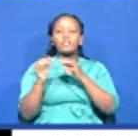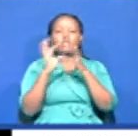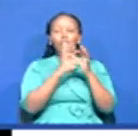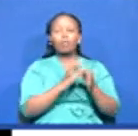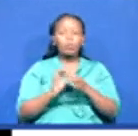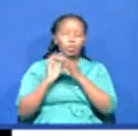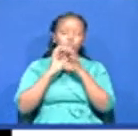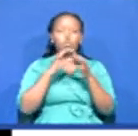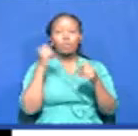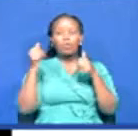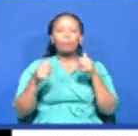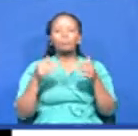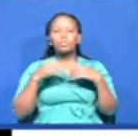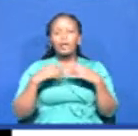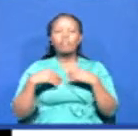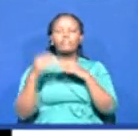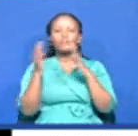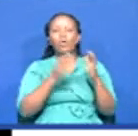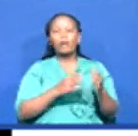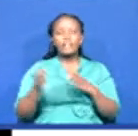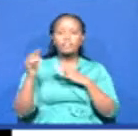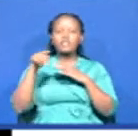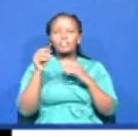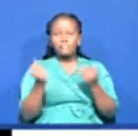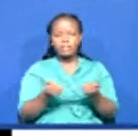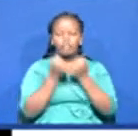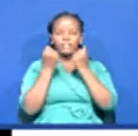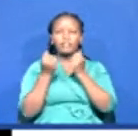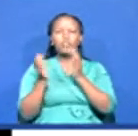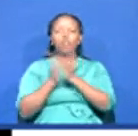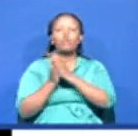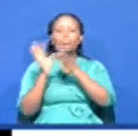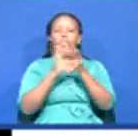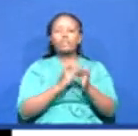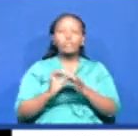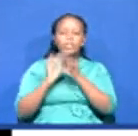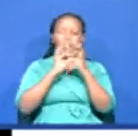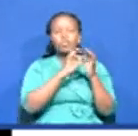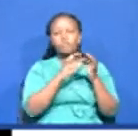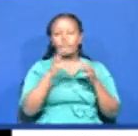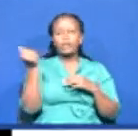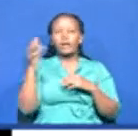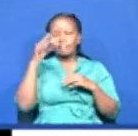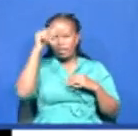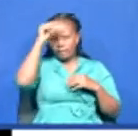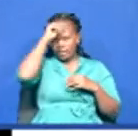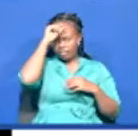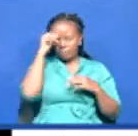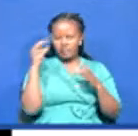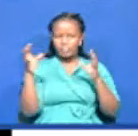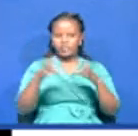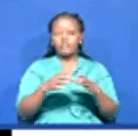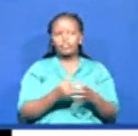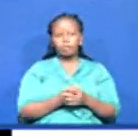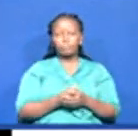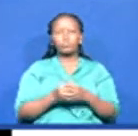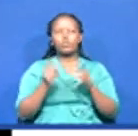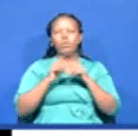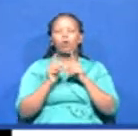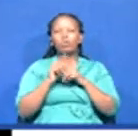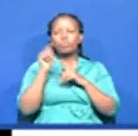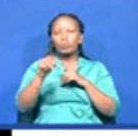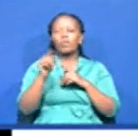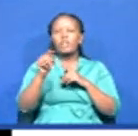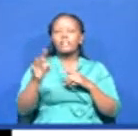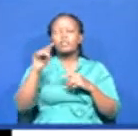in organizing this event in conjunction with other government agencies. This is the Kenya Industrial